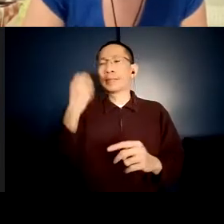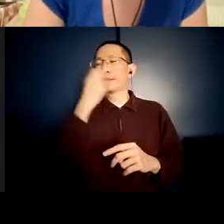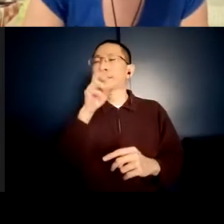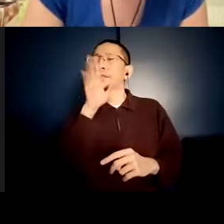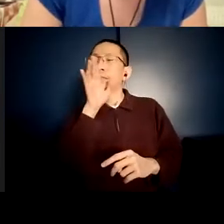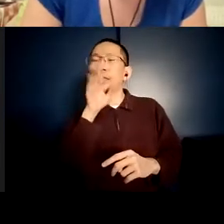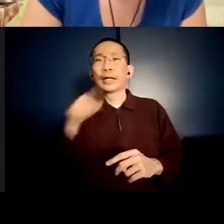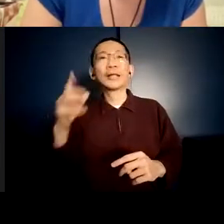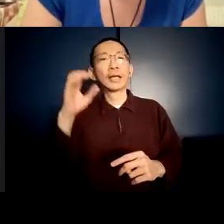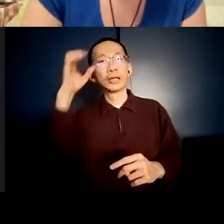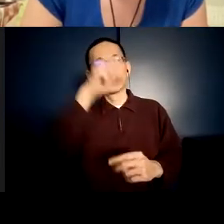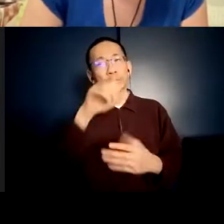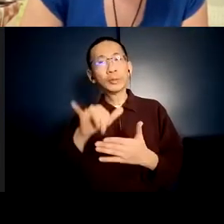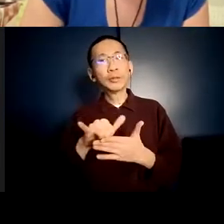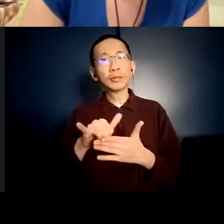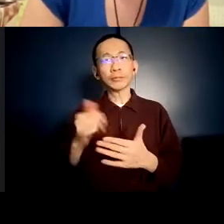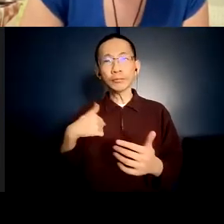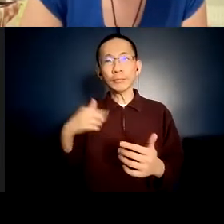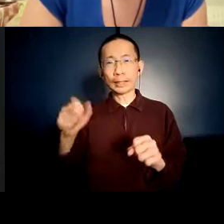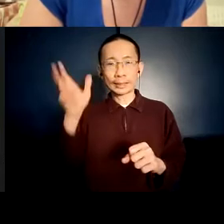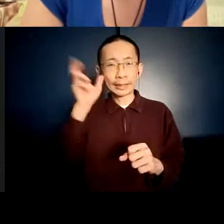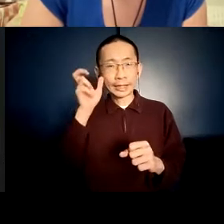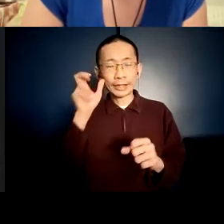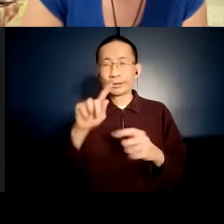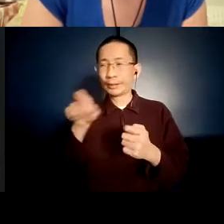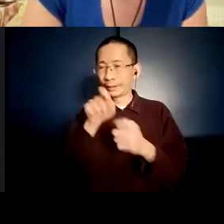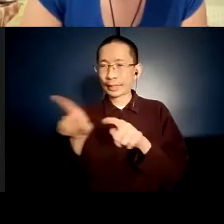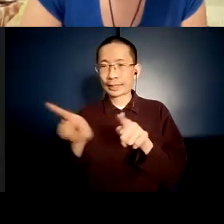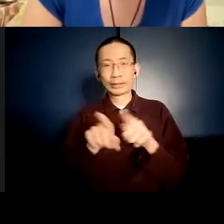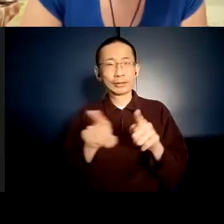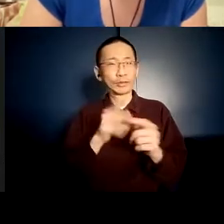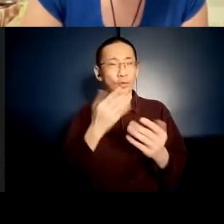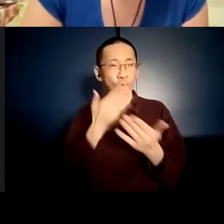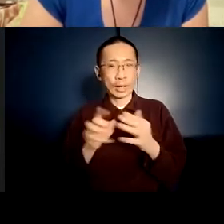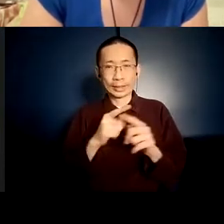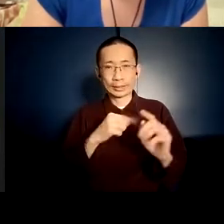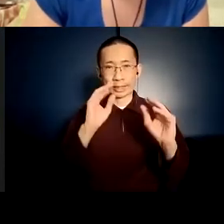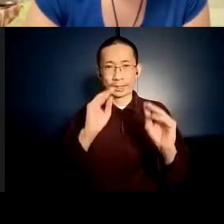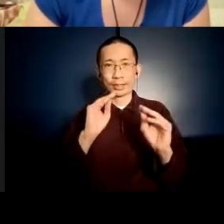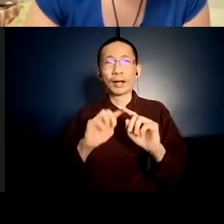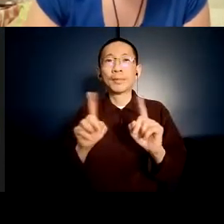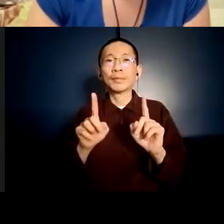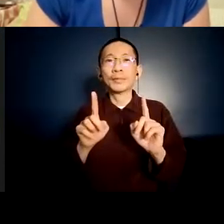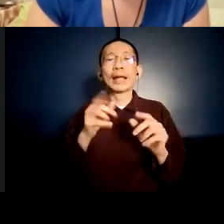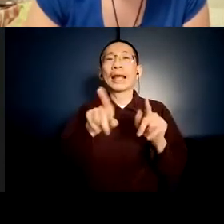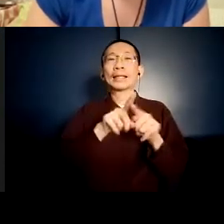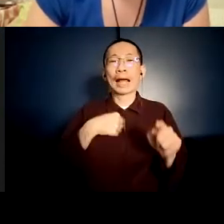they assume that I hear just as well as I talk. But cochlear implant